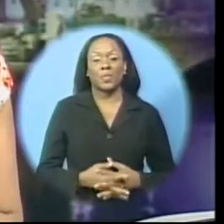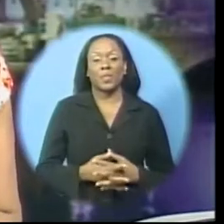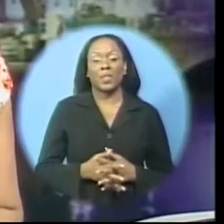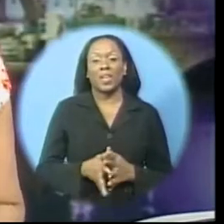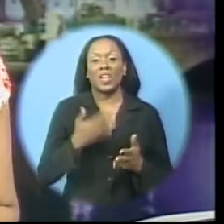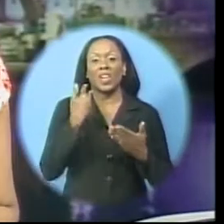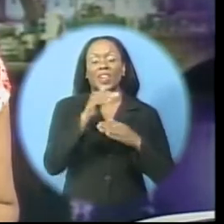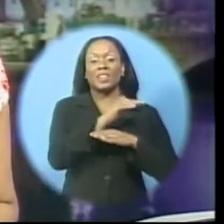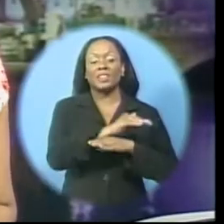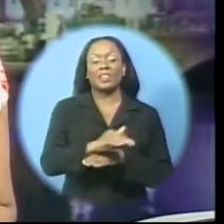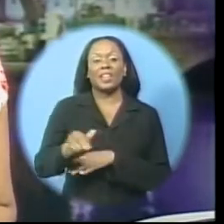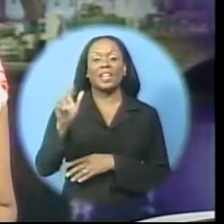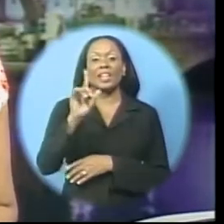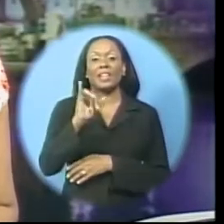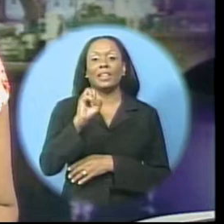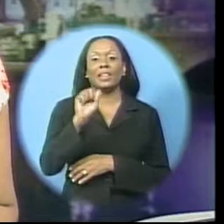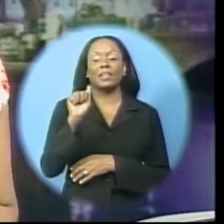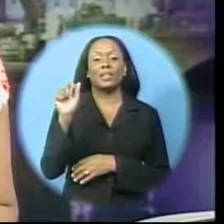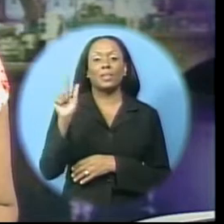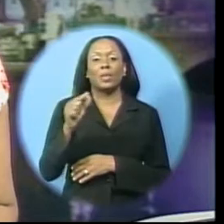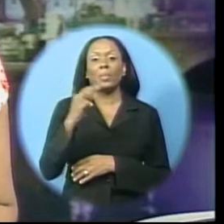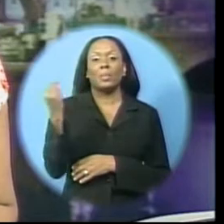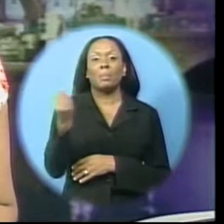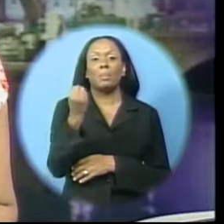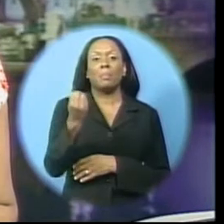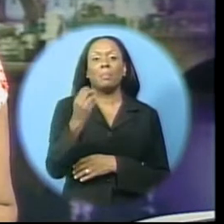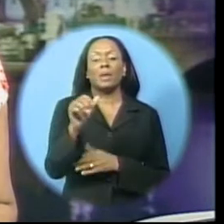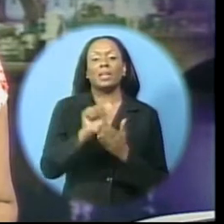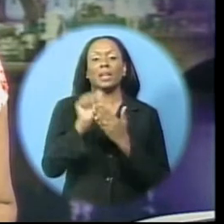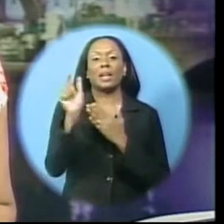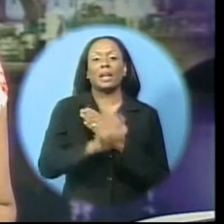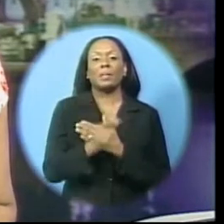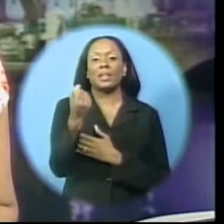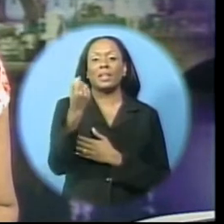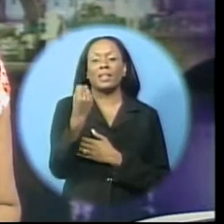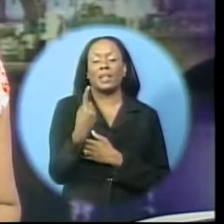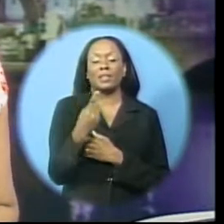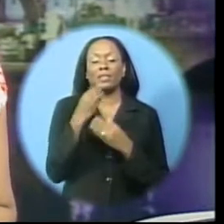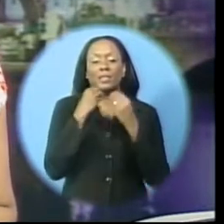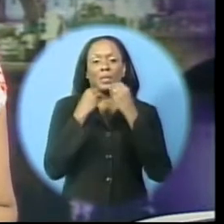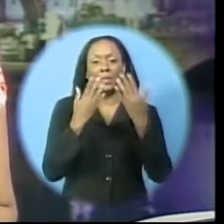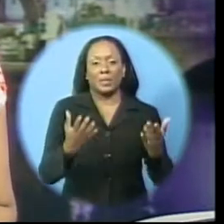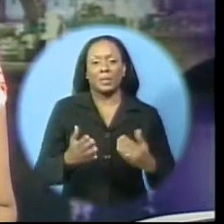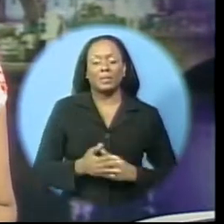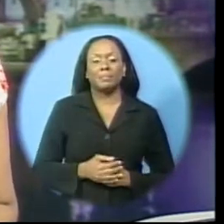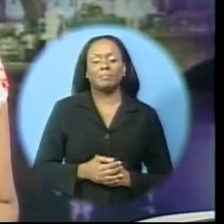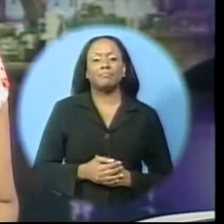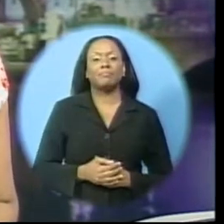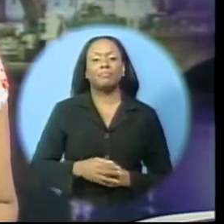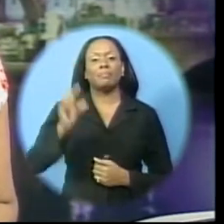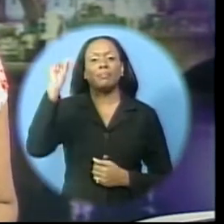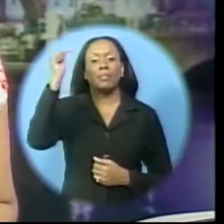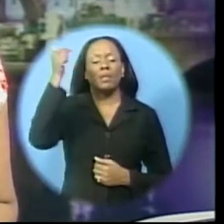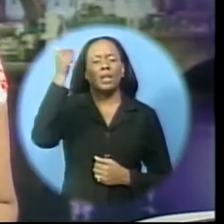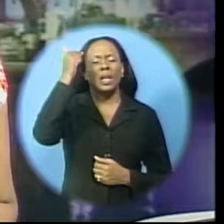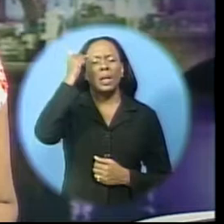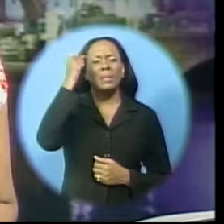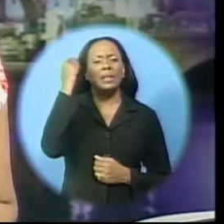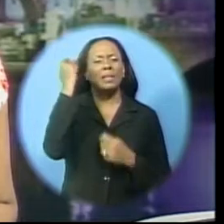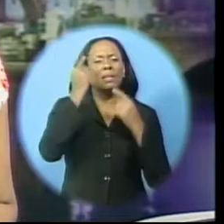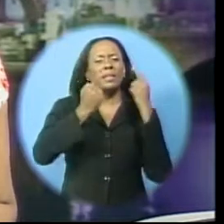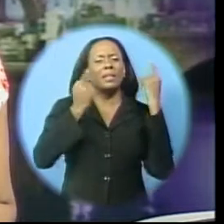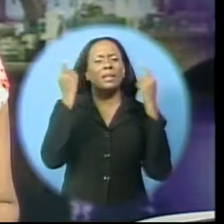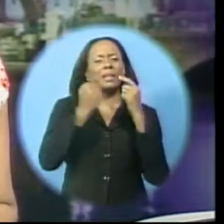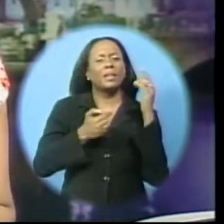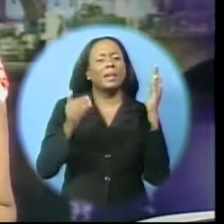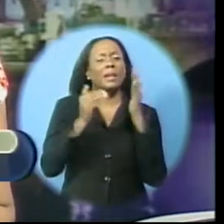And a very good evening to you. I'm Lisa Lord with the Monday, April 11th edition of the CBC Evening News. In our top story, government is